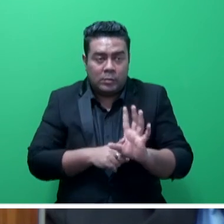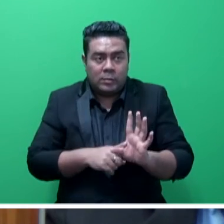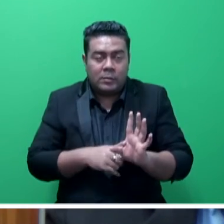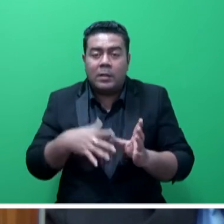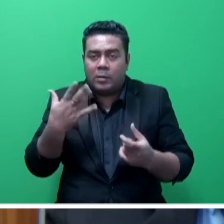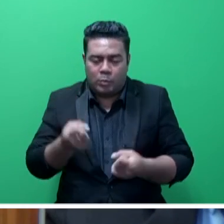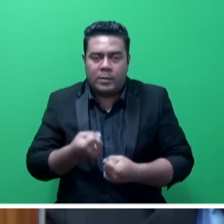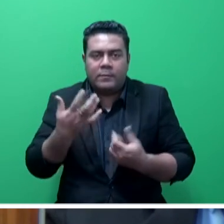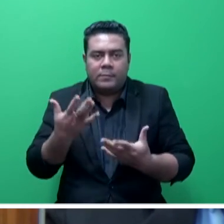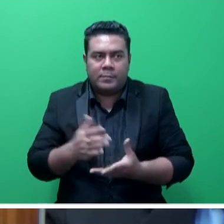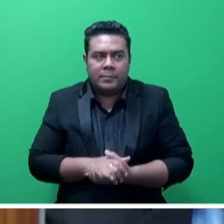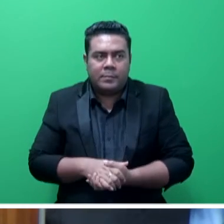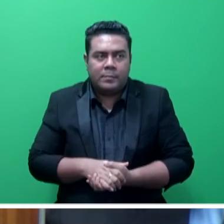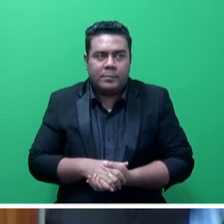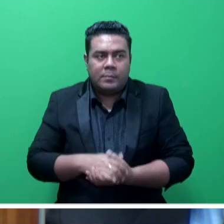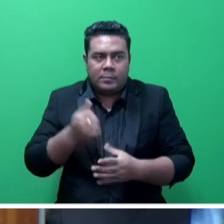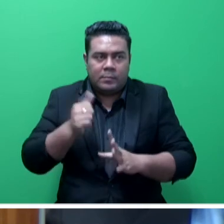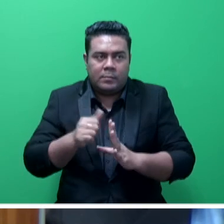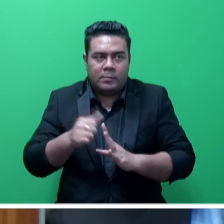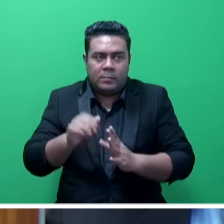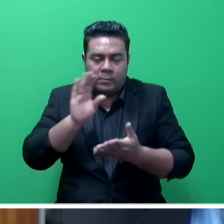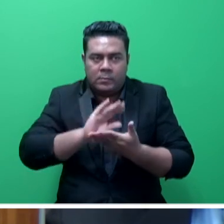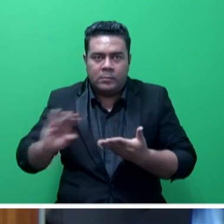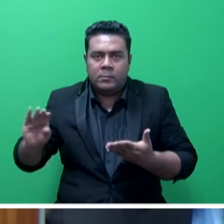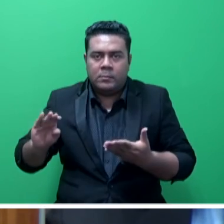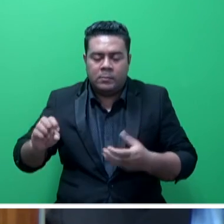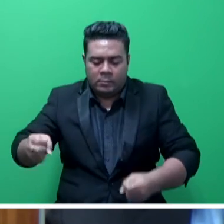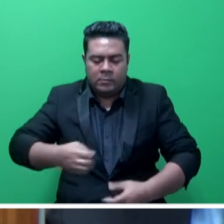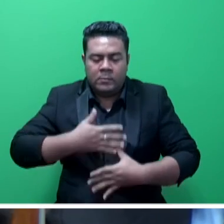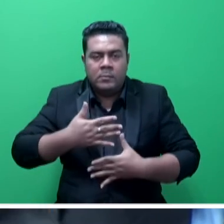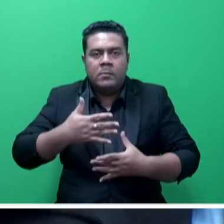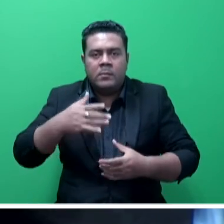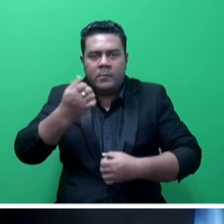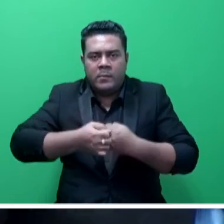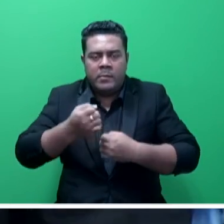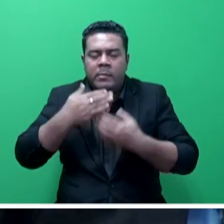we have, and also the sophisticated ultrasound machine that we are using. Thank you, Honourable Speaker.